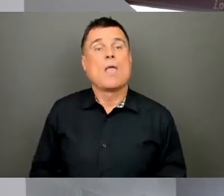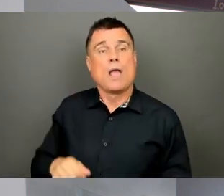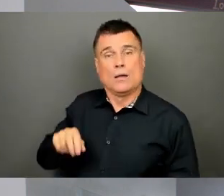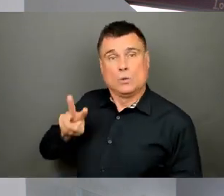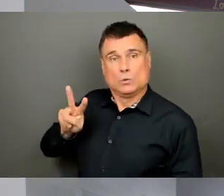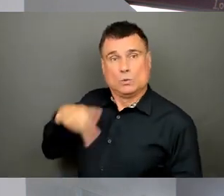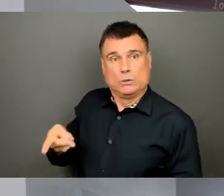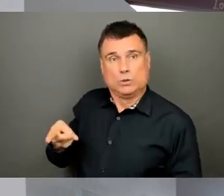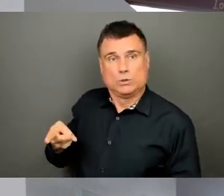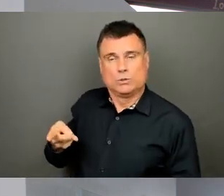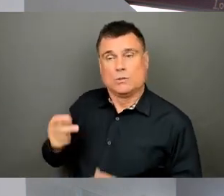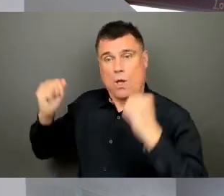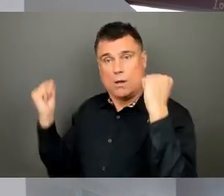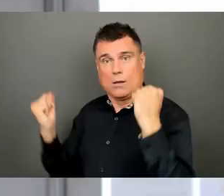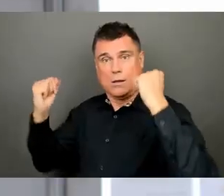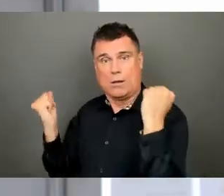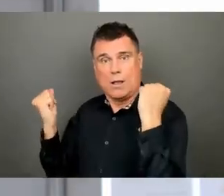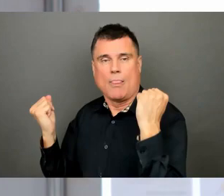Switch.